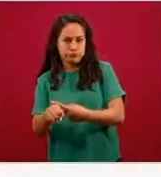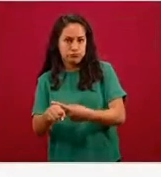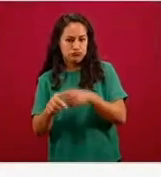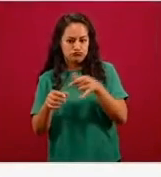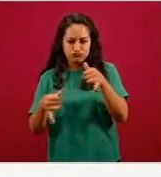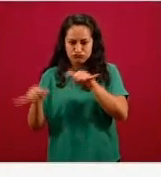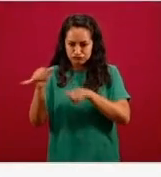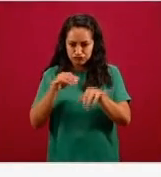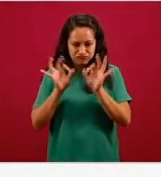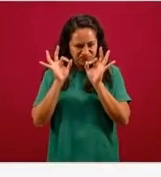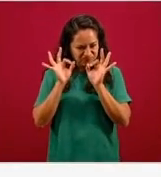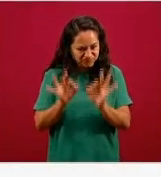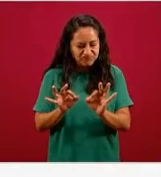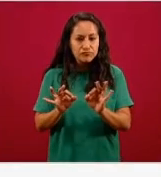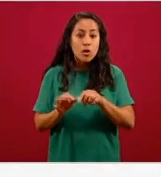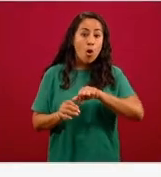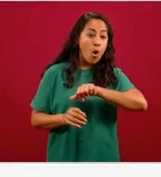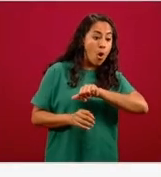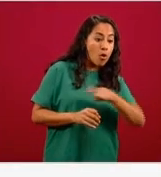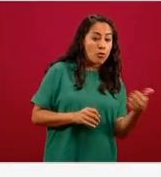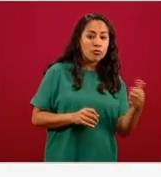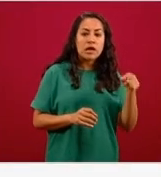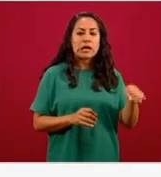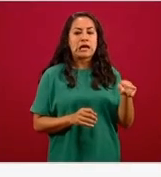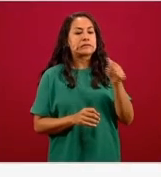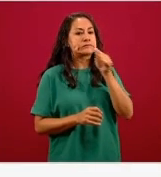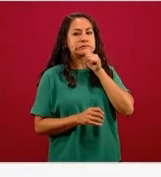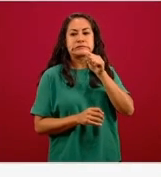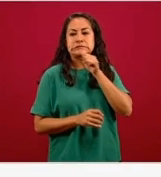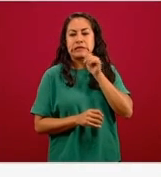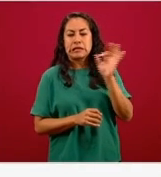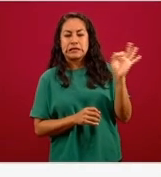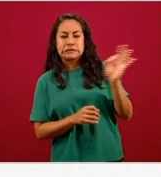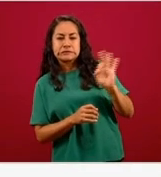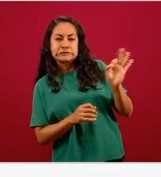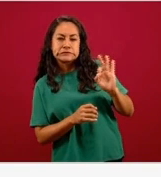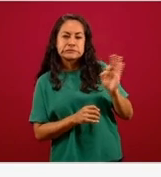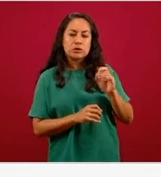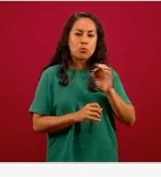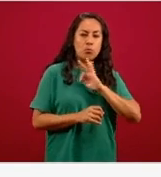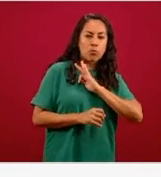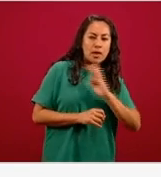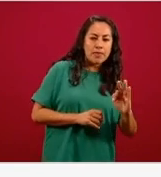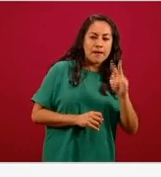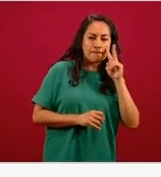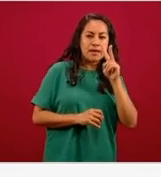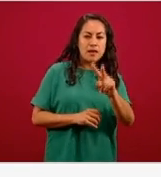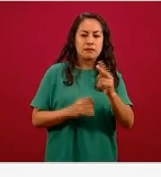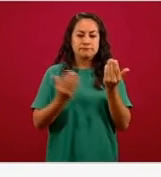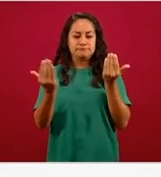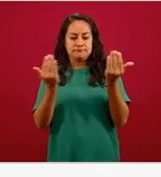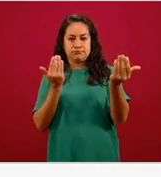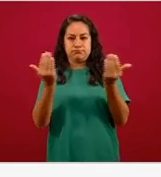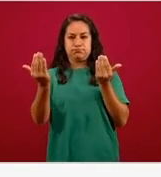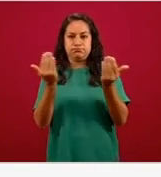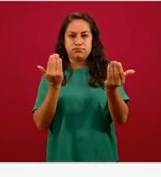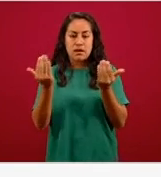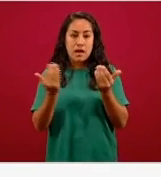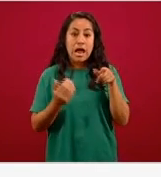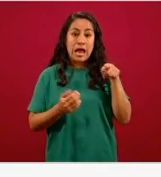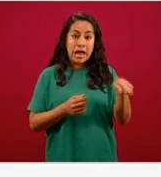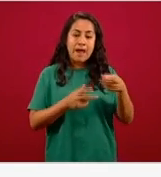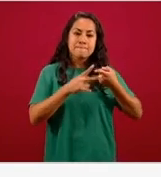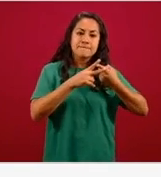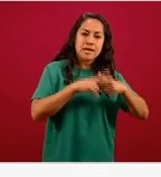and here we're taking into account both the confirmed cases and the suspect cases. The former ones appear in red and